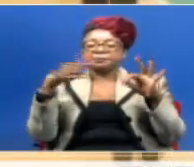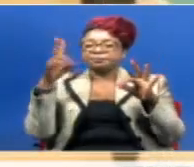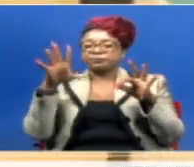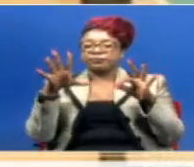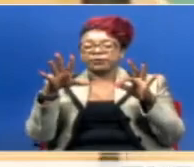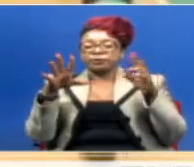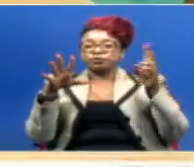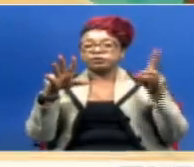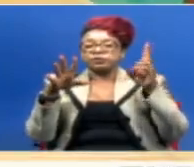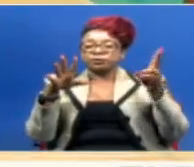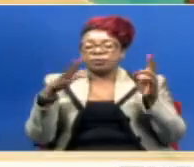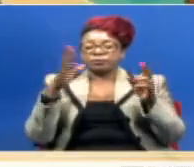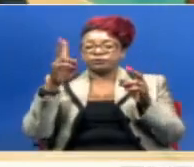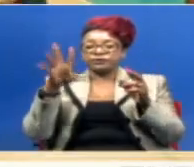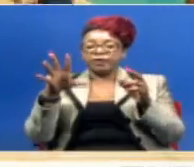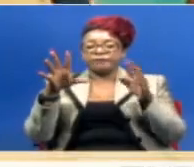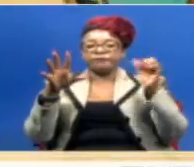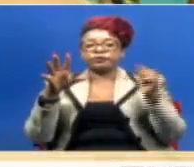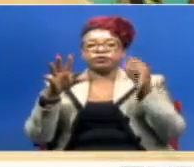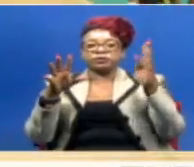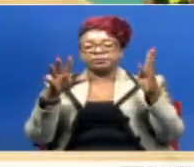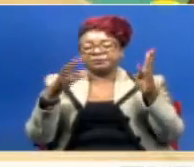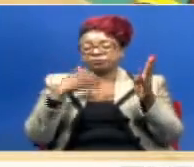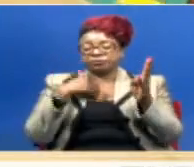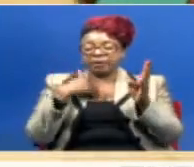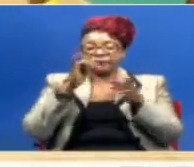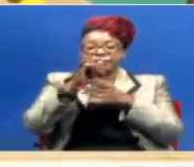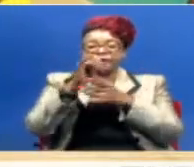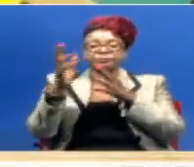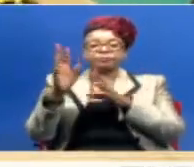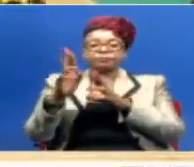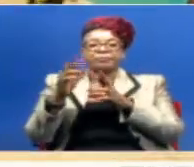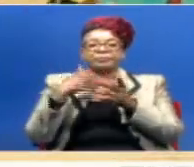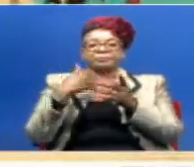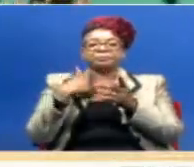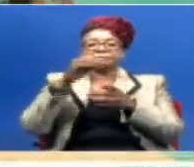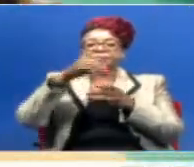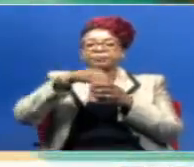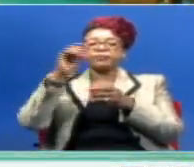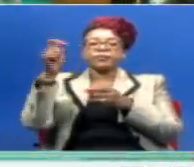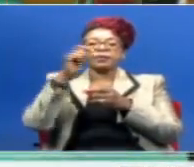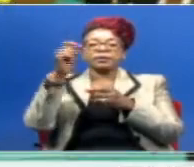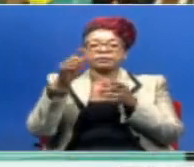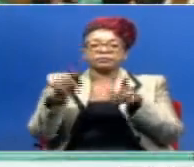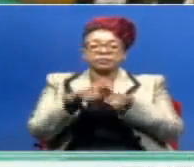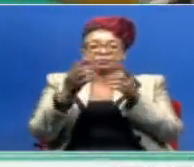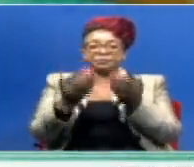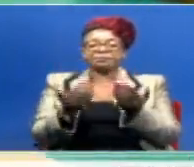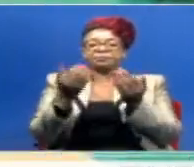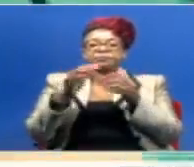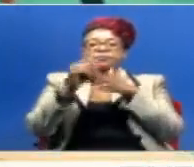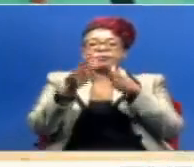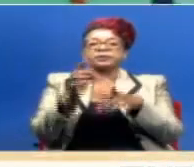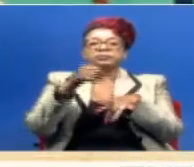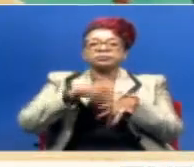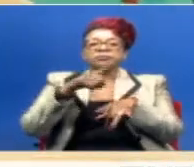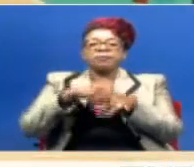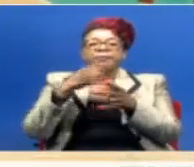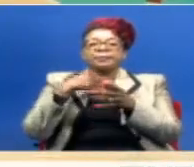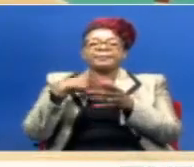and 25-14 to restore their hopes. Prisons Kenya are the current leaders after registering their second straight